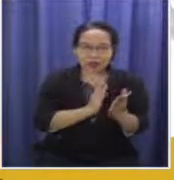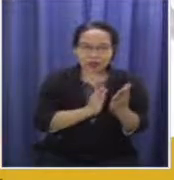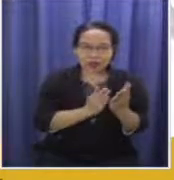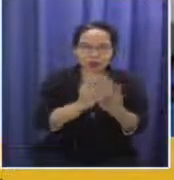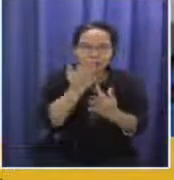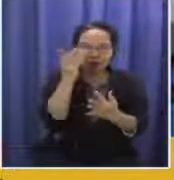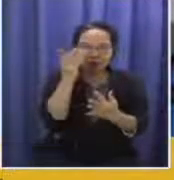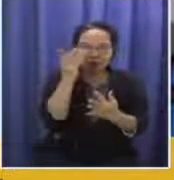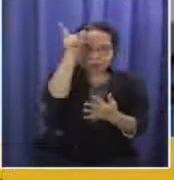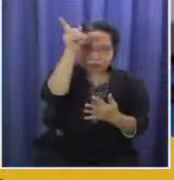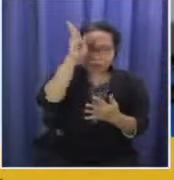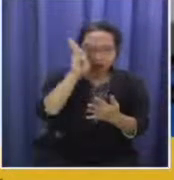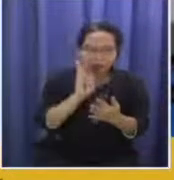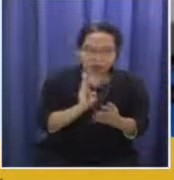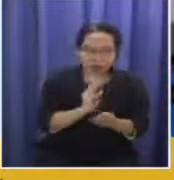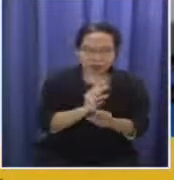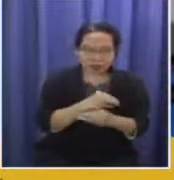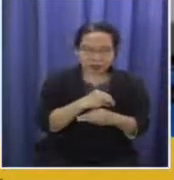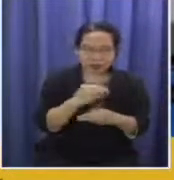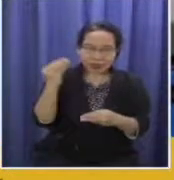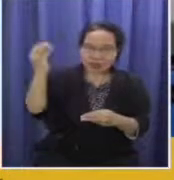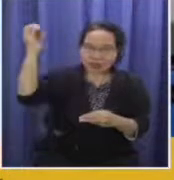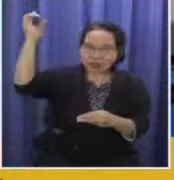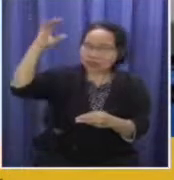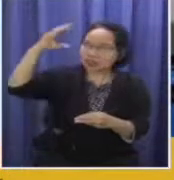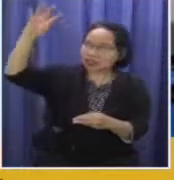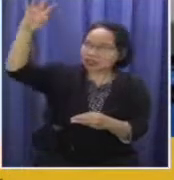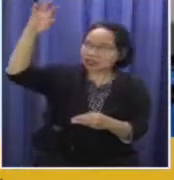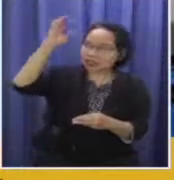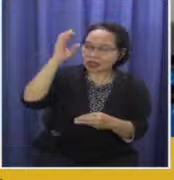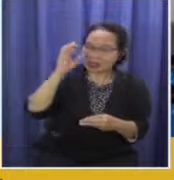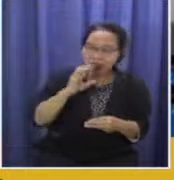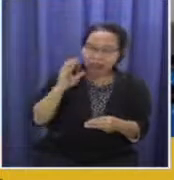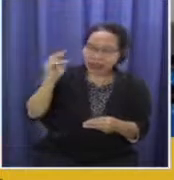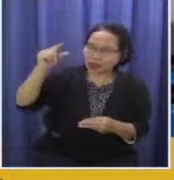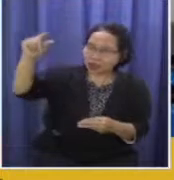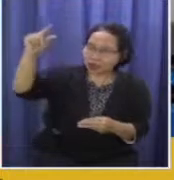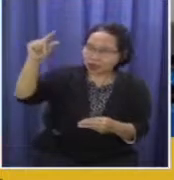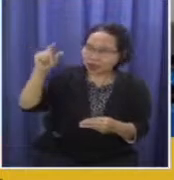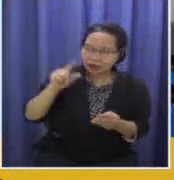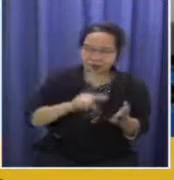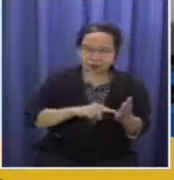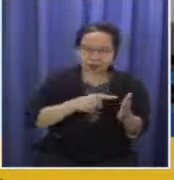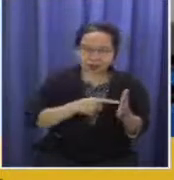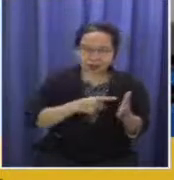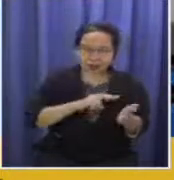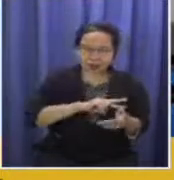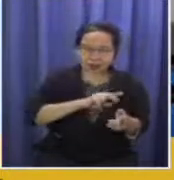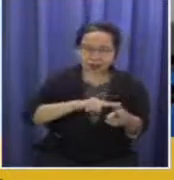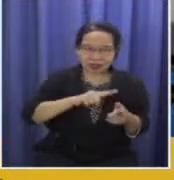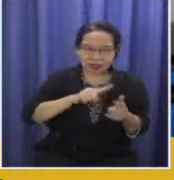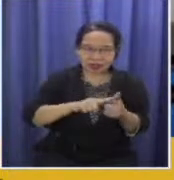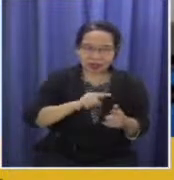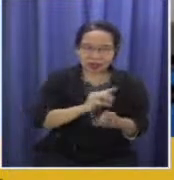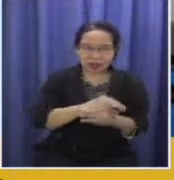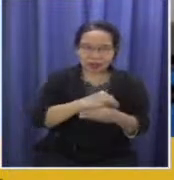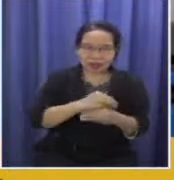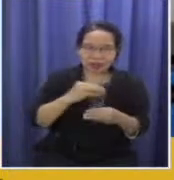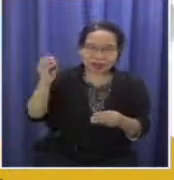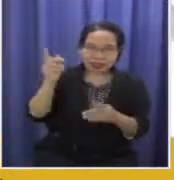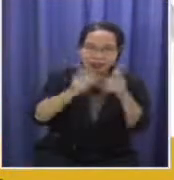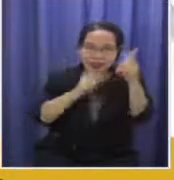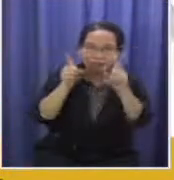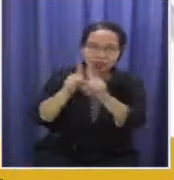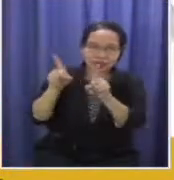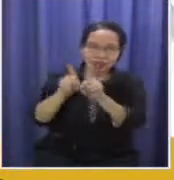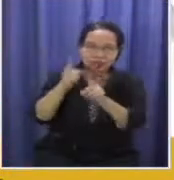logic that God made the sun and the moon, and later he made the stars also. It is wrong because